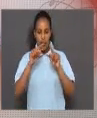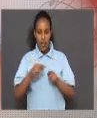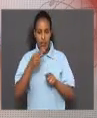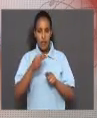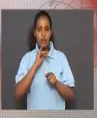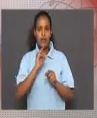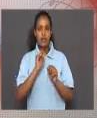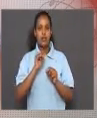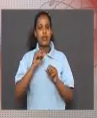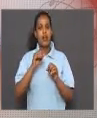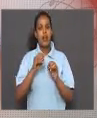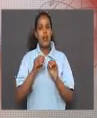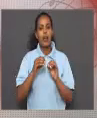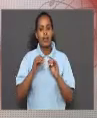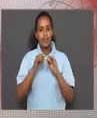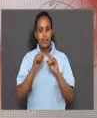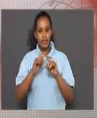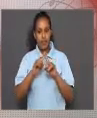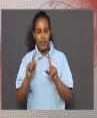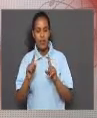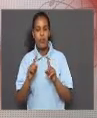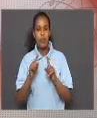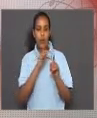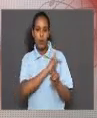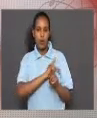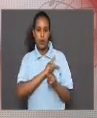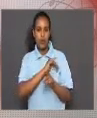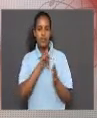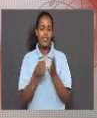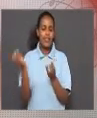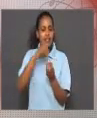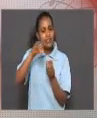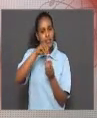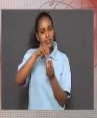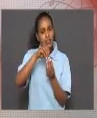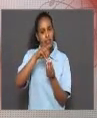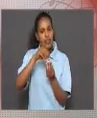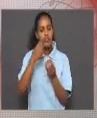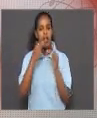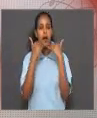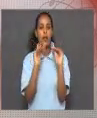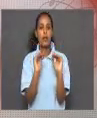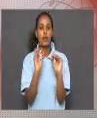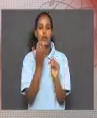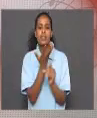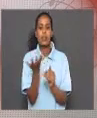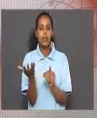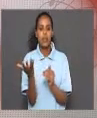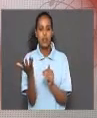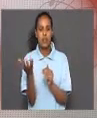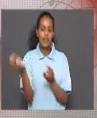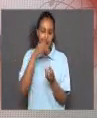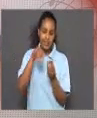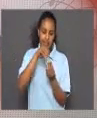Entropy is an extensive property because it increases as the amount of a